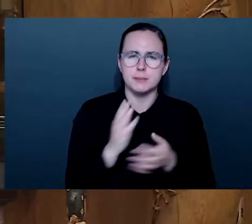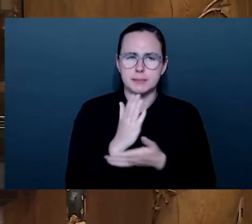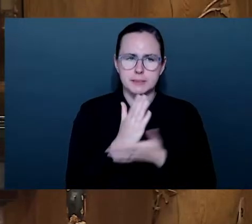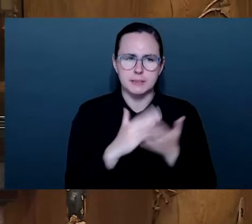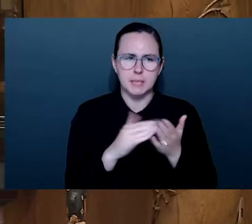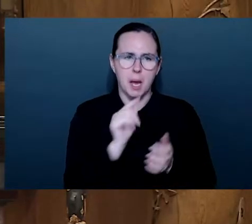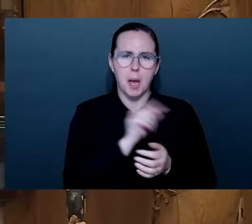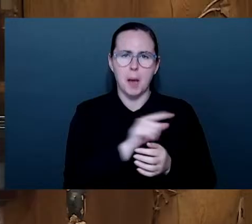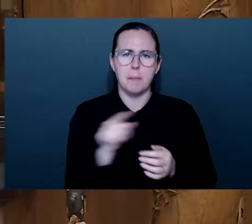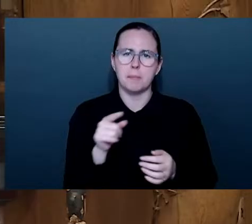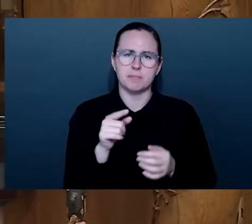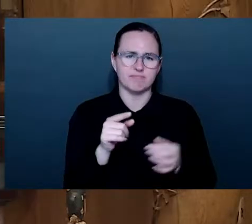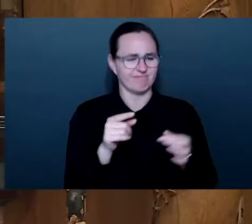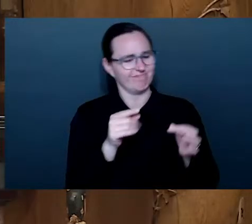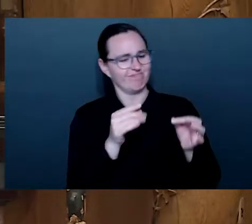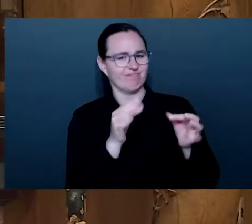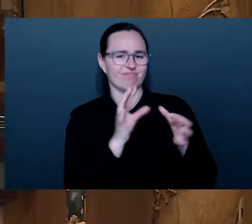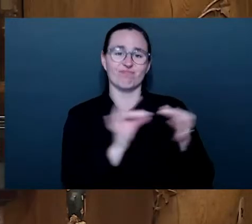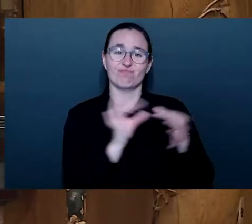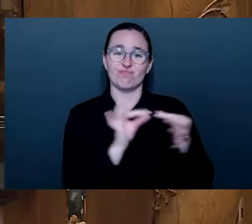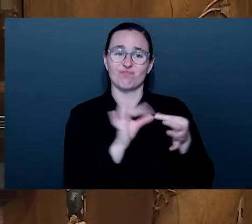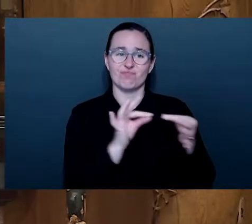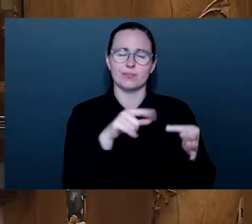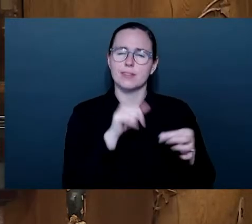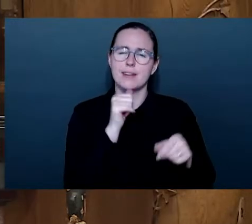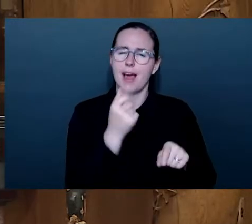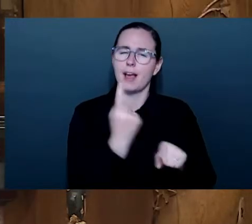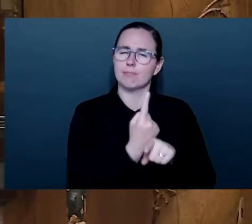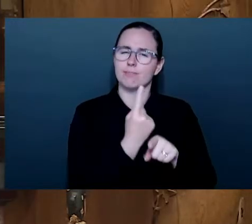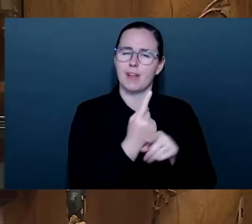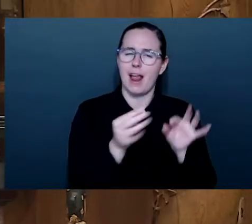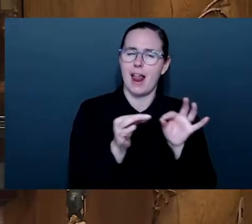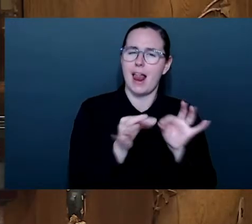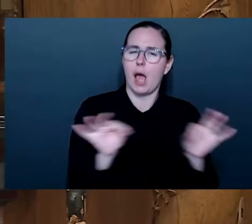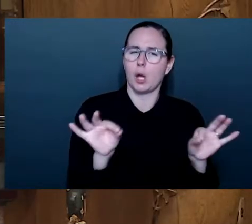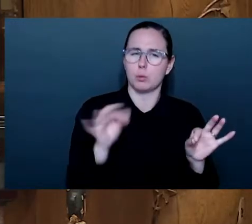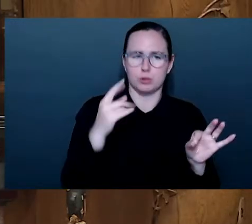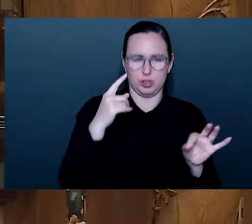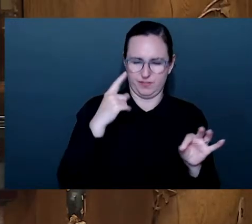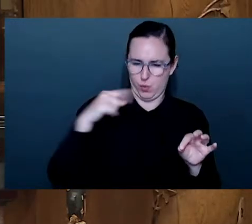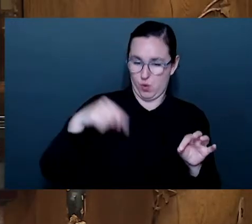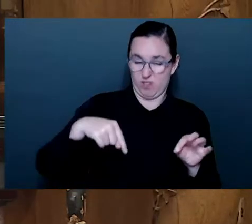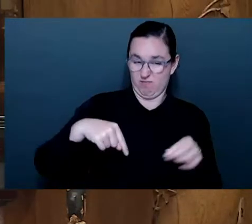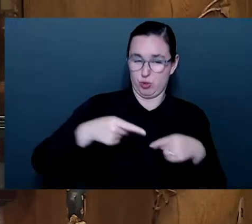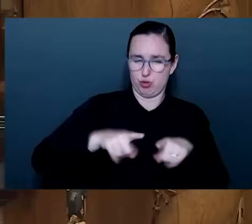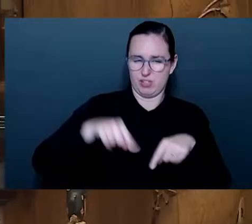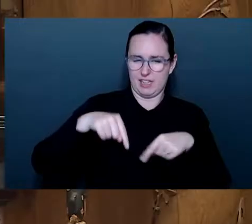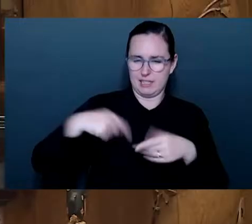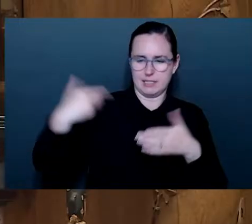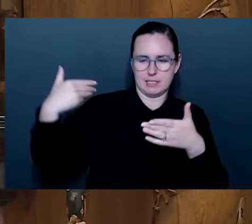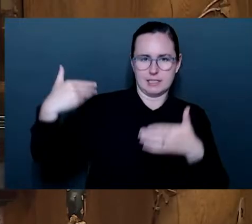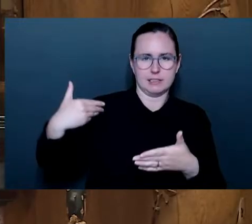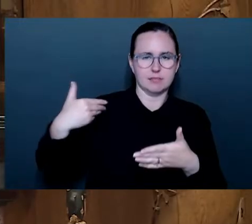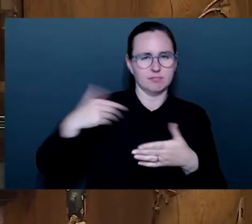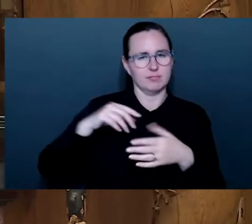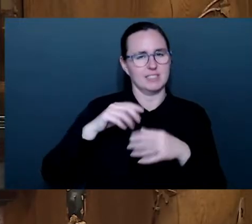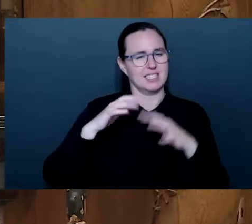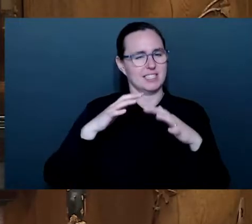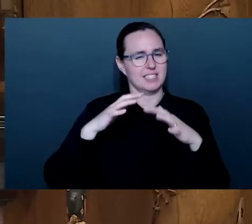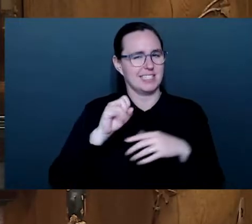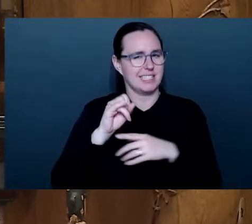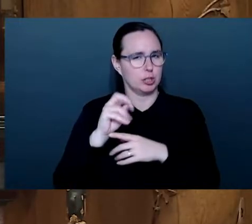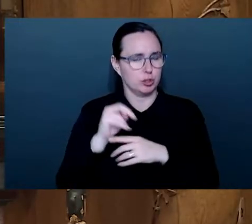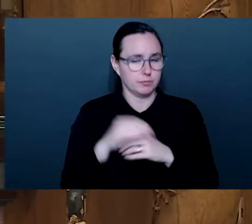current sessional period, the rules of this House prevent members from engaging in debate in a